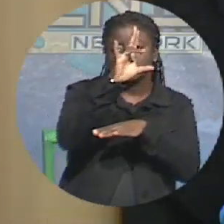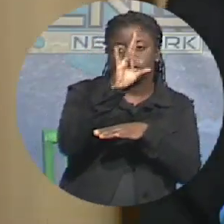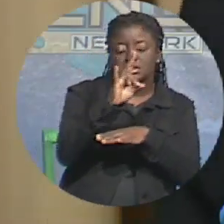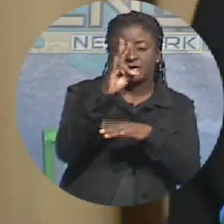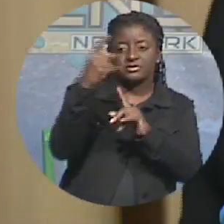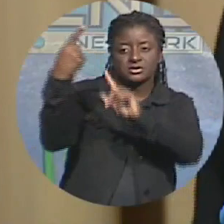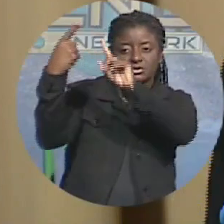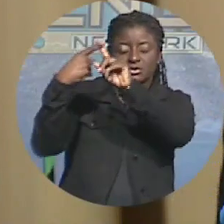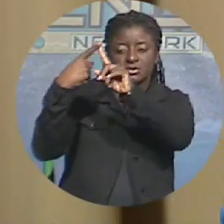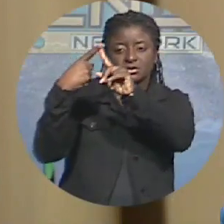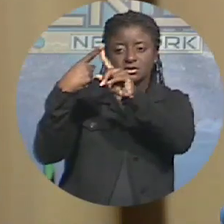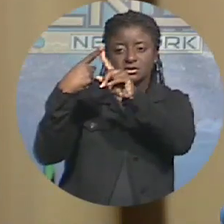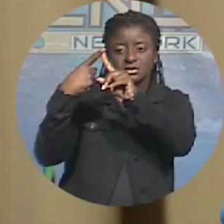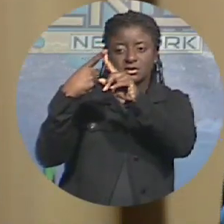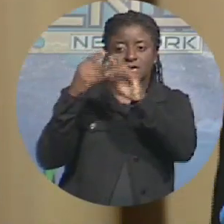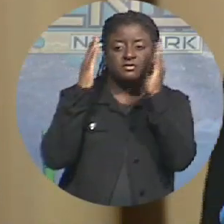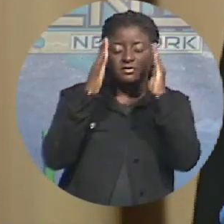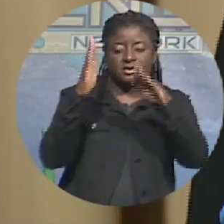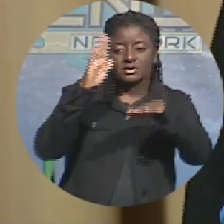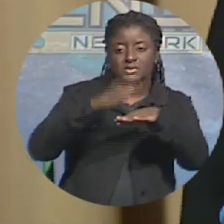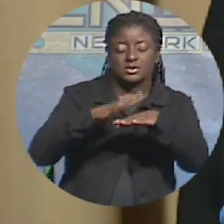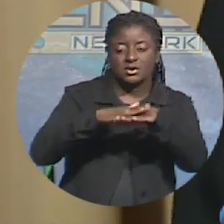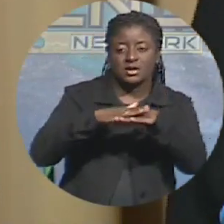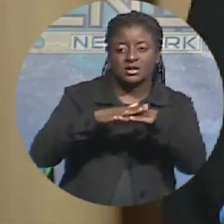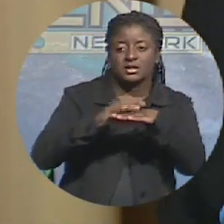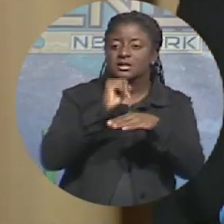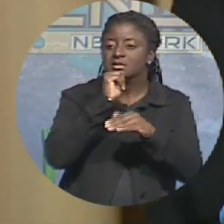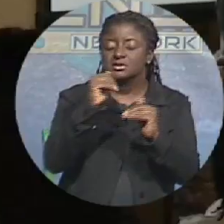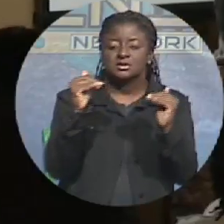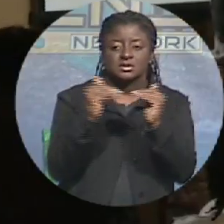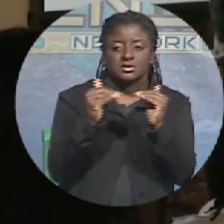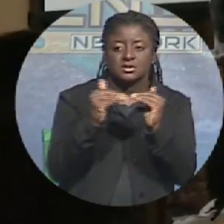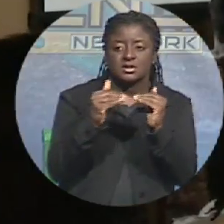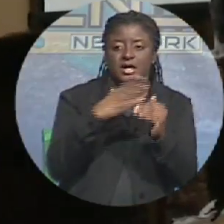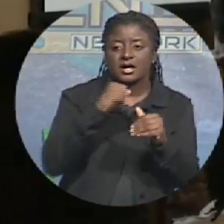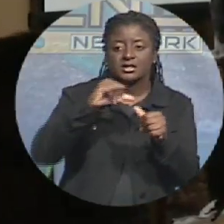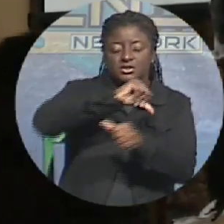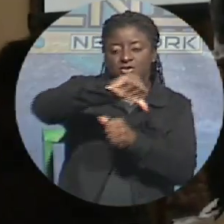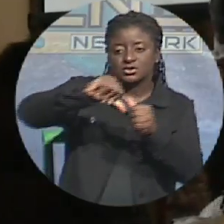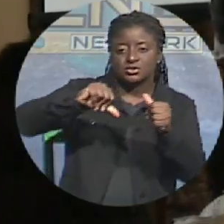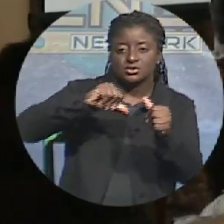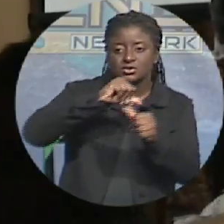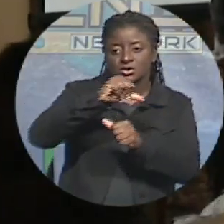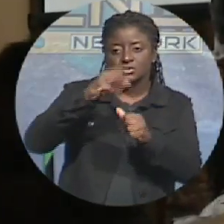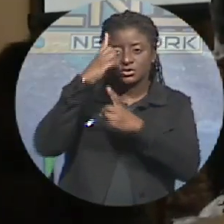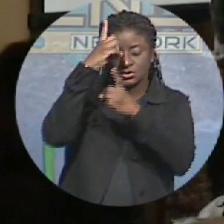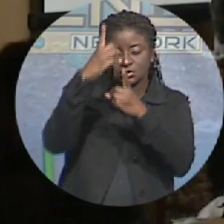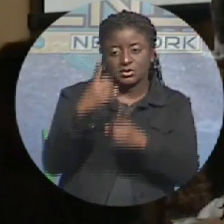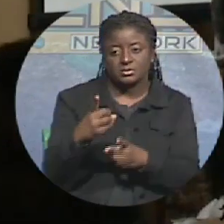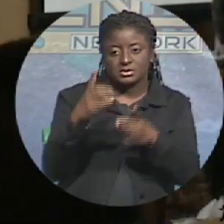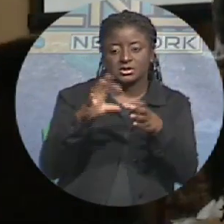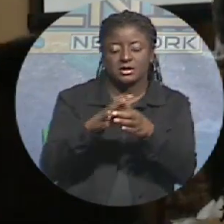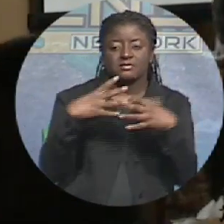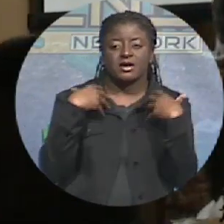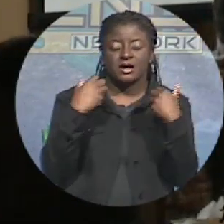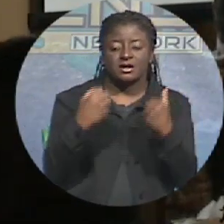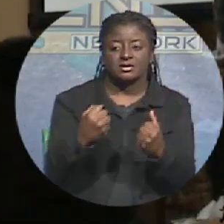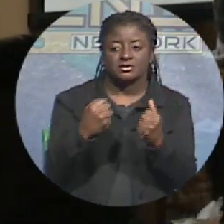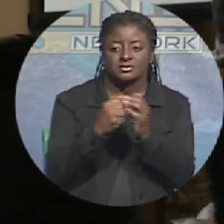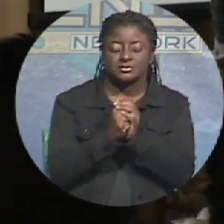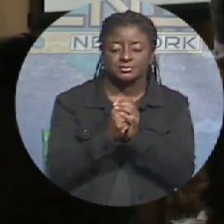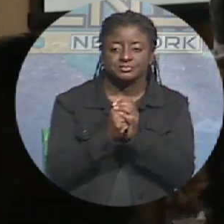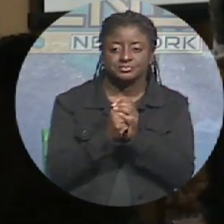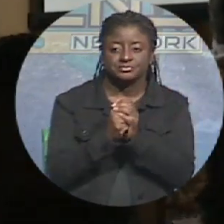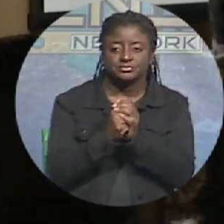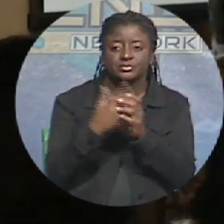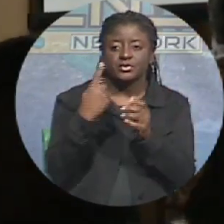addressing inequity and the social determinants of health. The 2007 Department of Statistics Occupational Wage